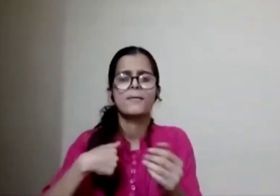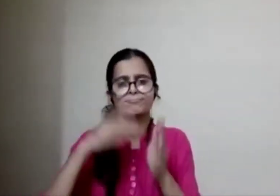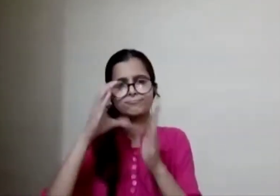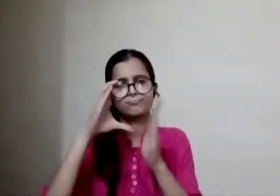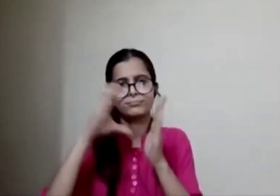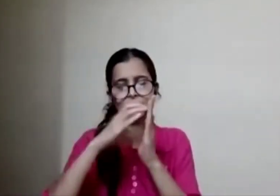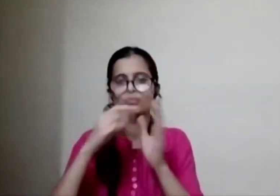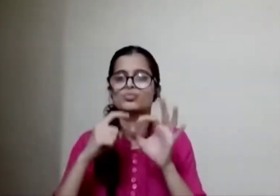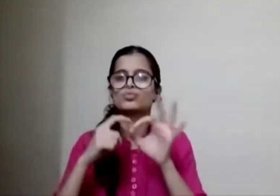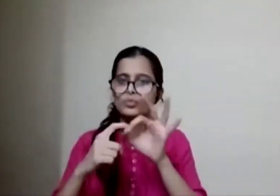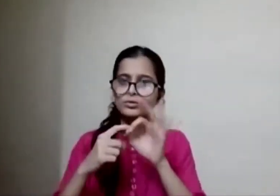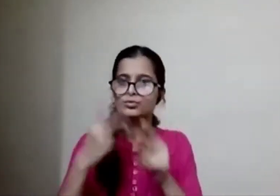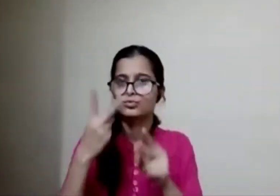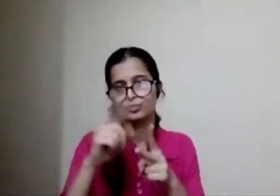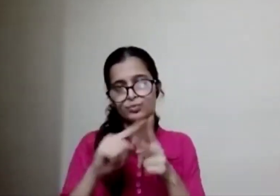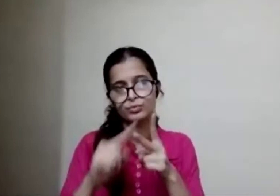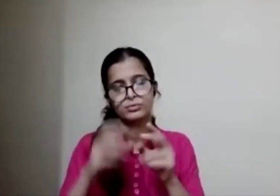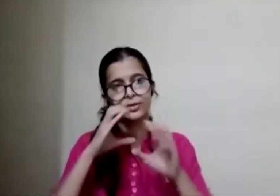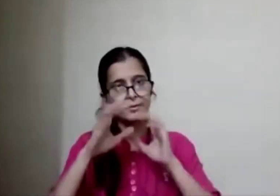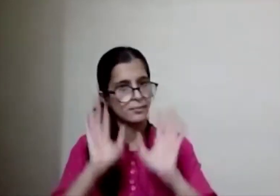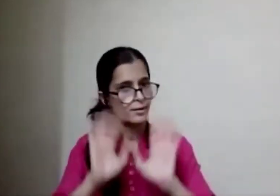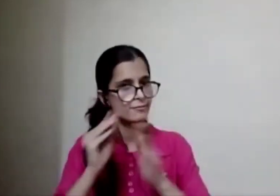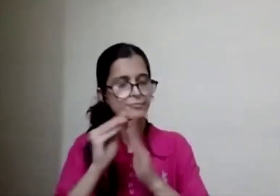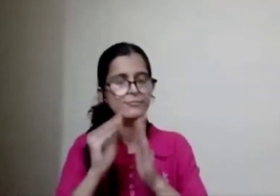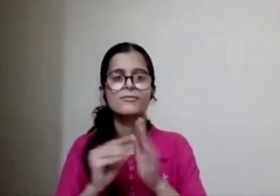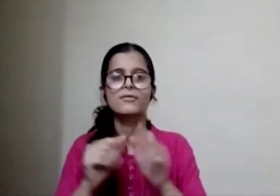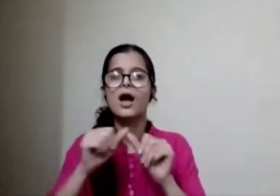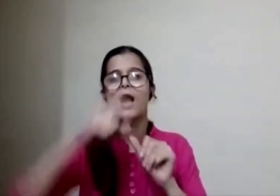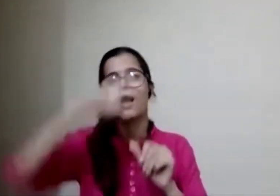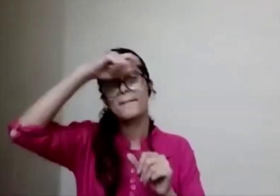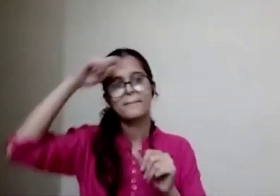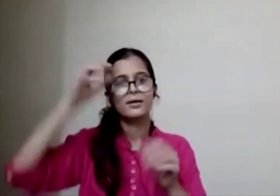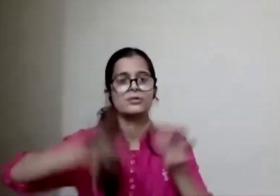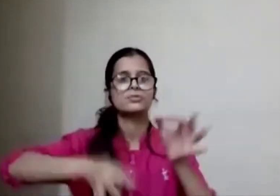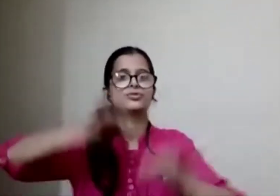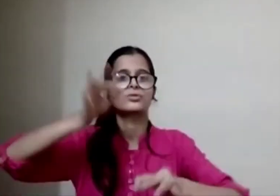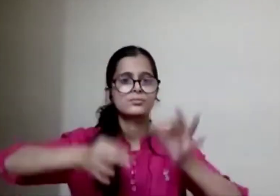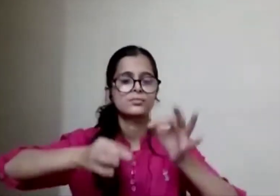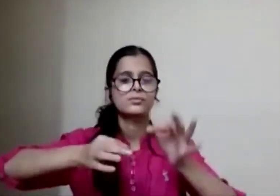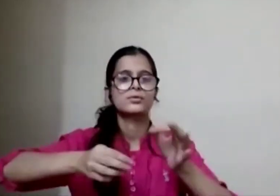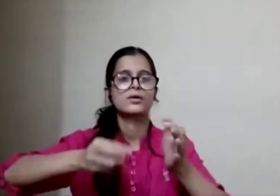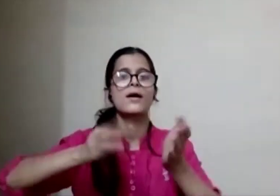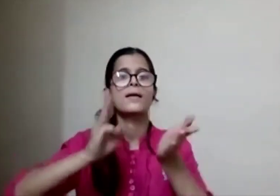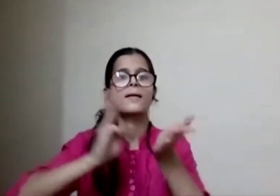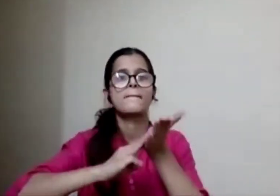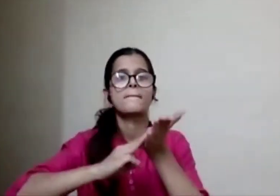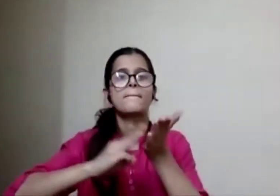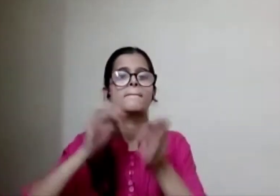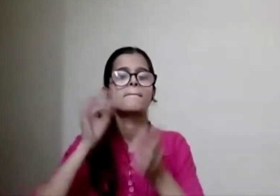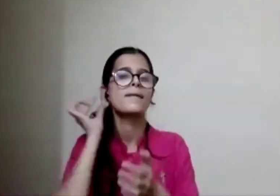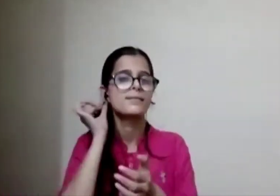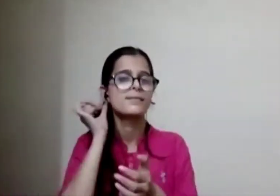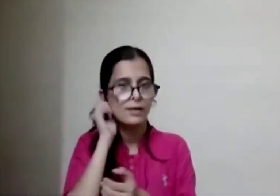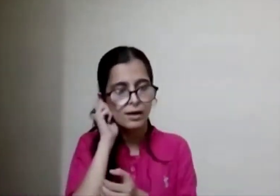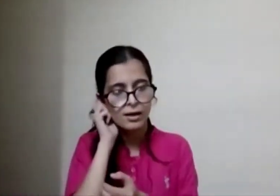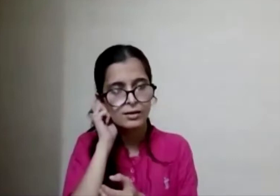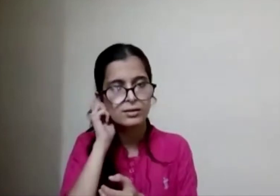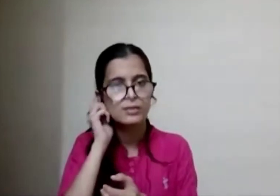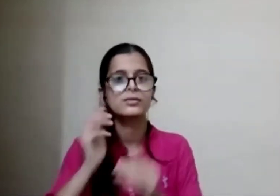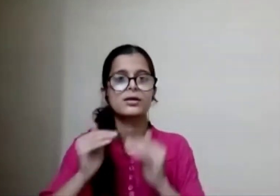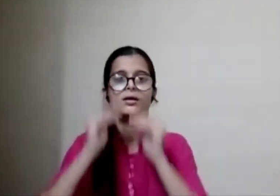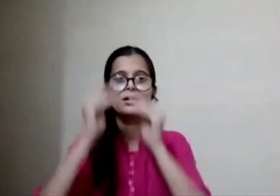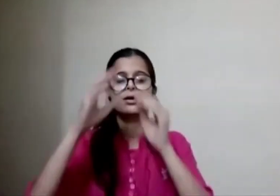question came from the April judgment that the Madras High Court has delivered on the issue of terming persons